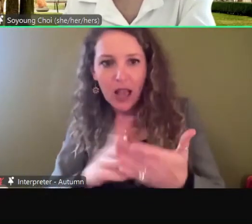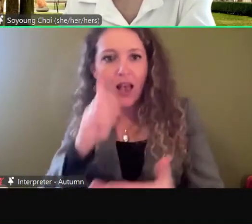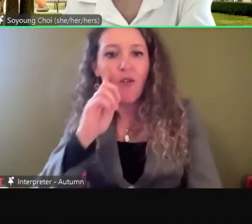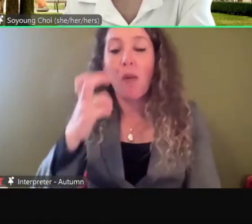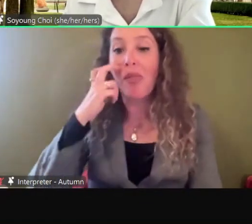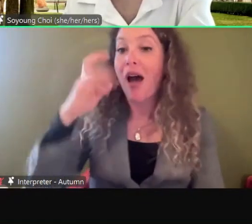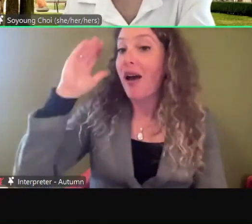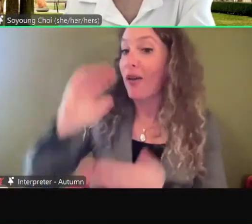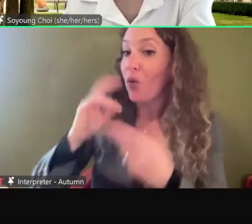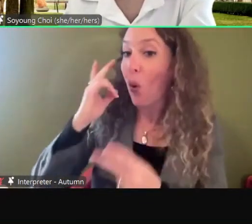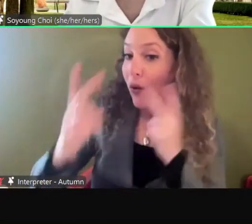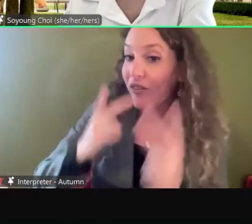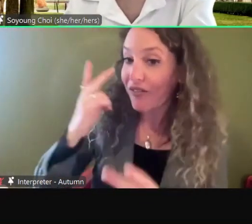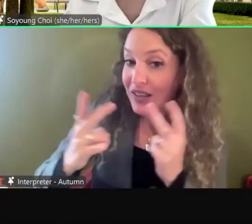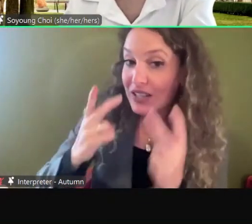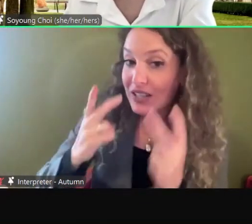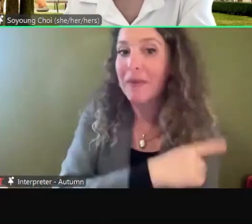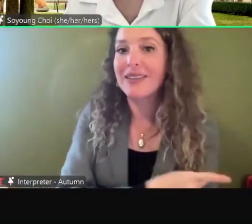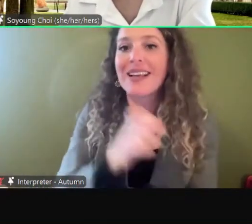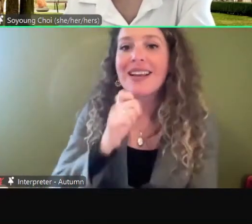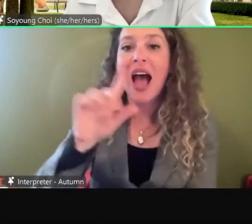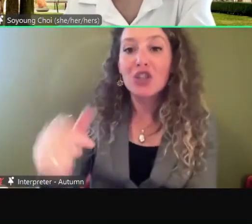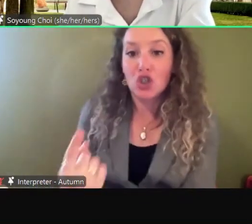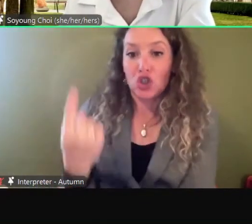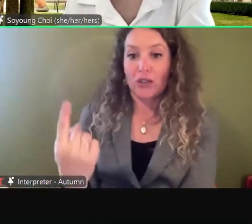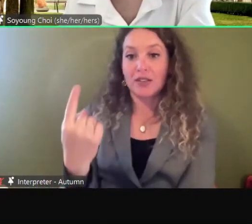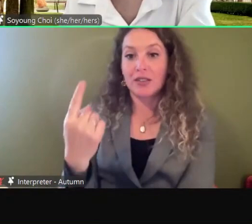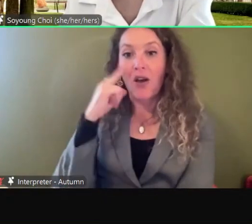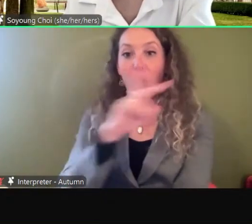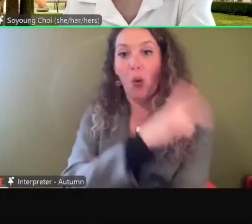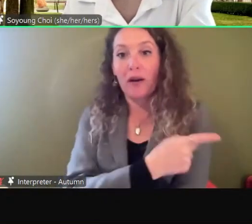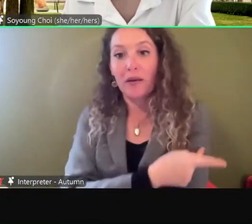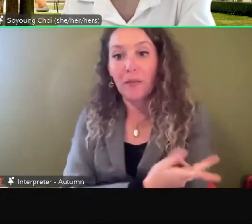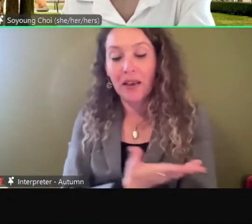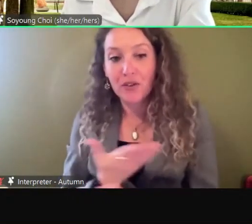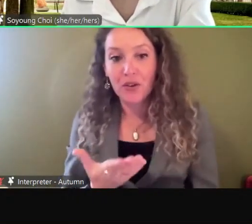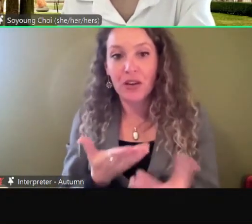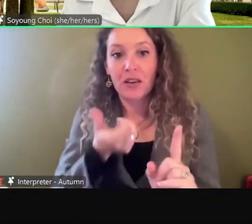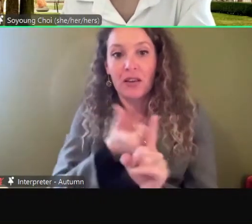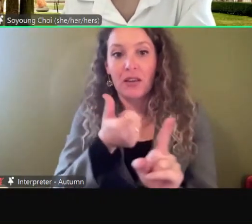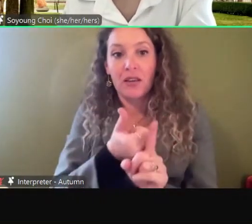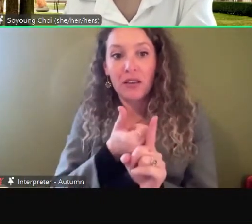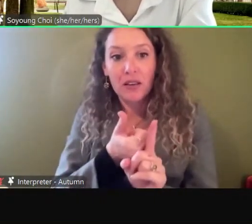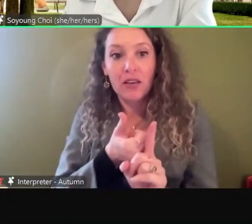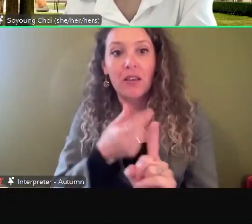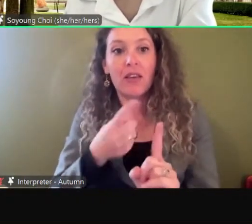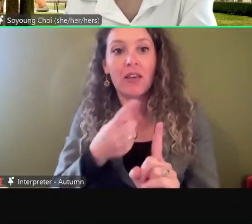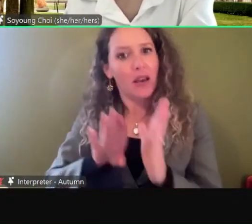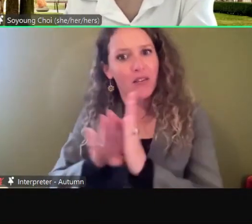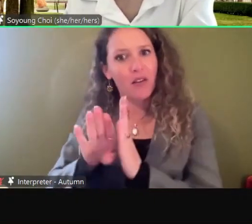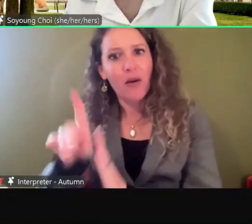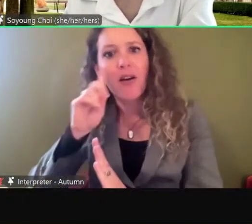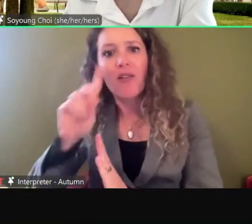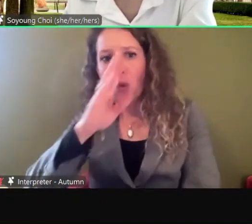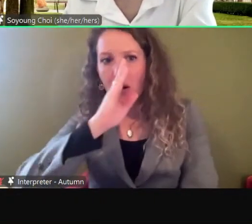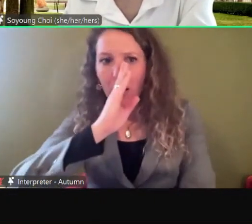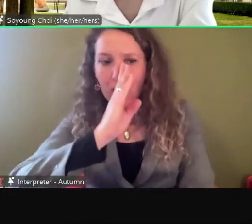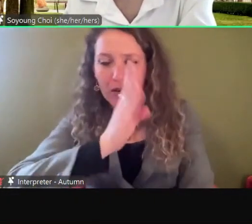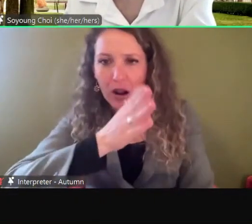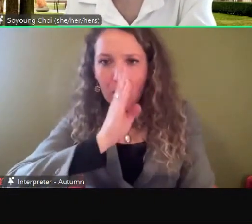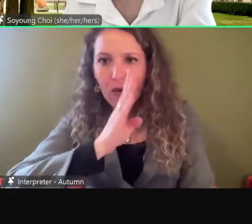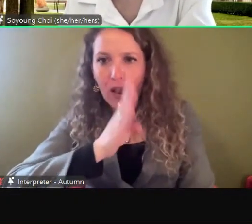be developed from the direct end users. Whether it's developing a mobile